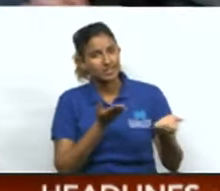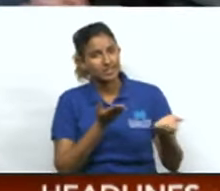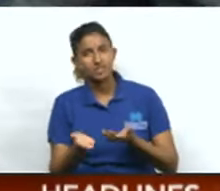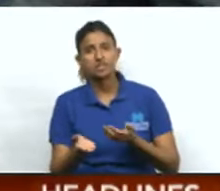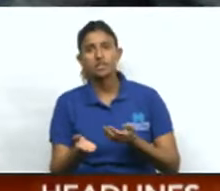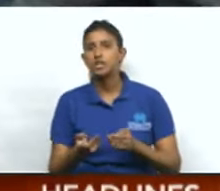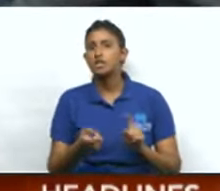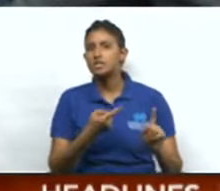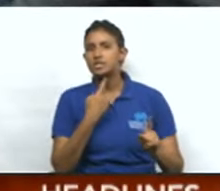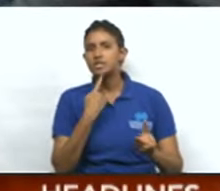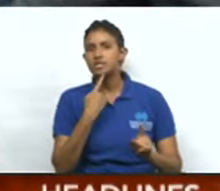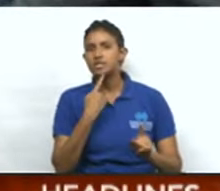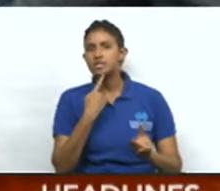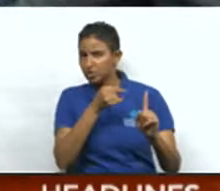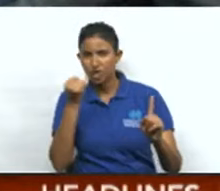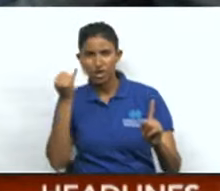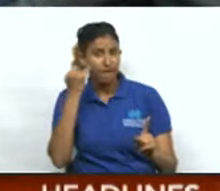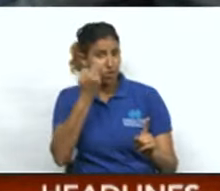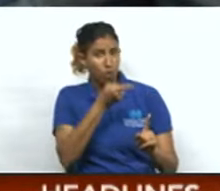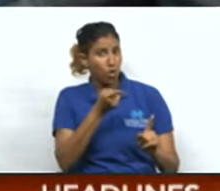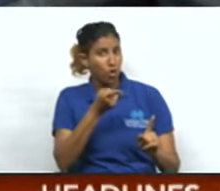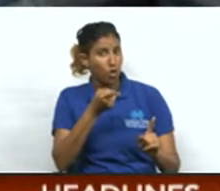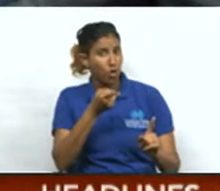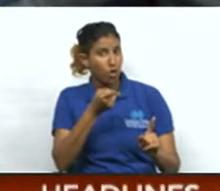Is what you had to say.